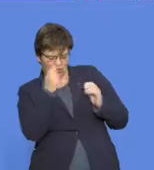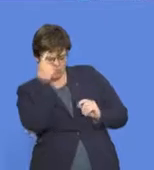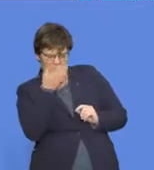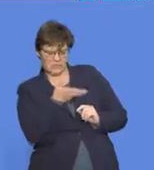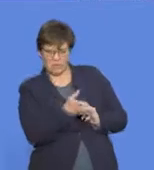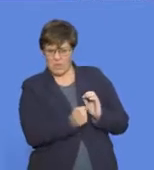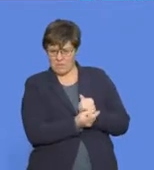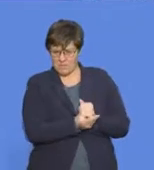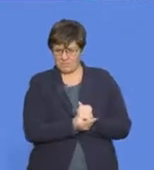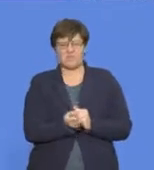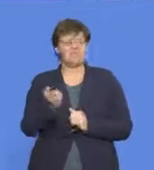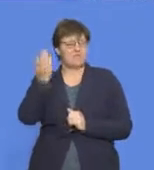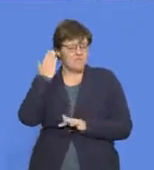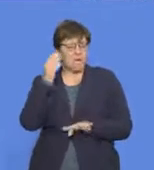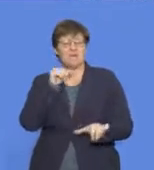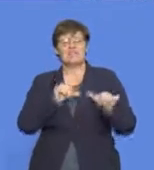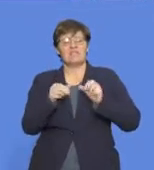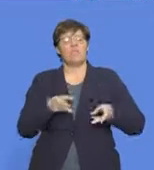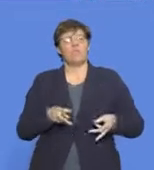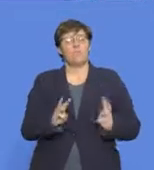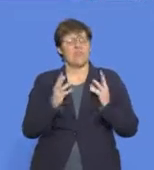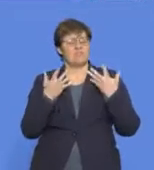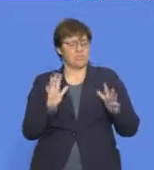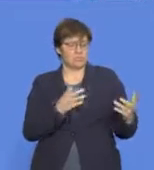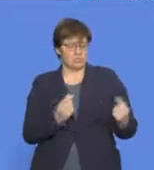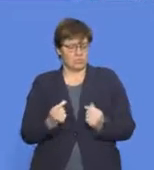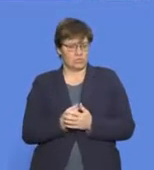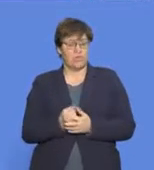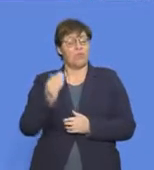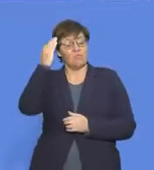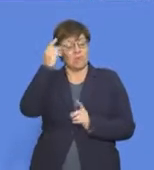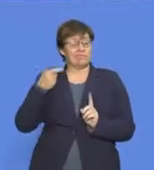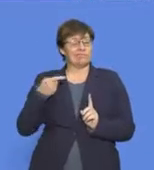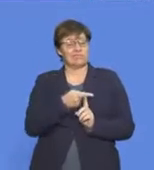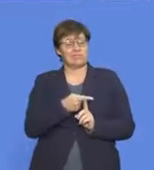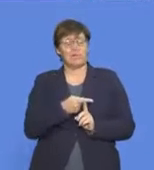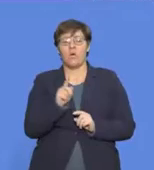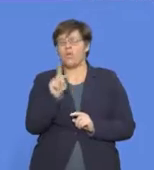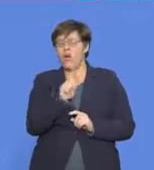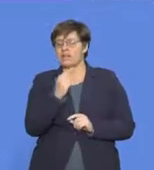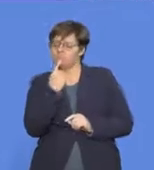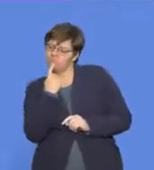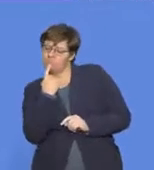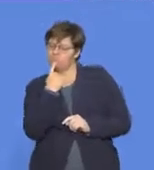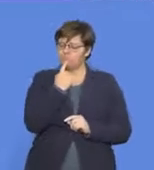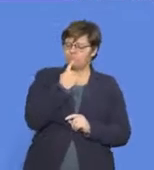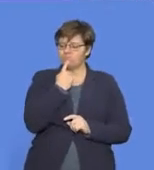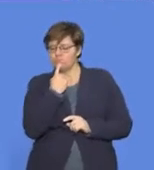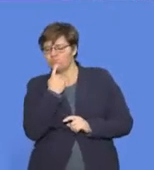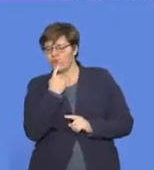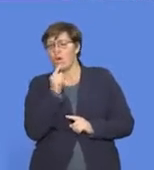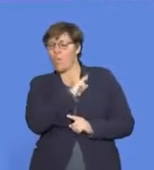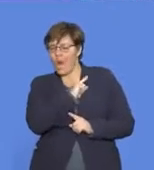before. We've done scientific method, and we know that a hypothesis is usually an educated guess